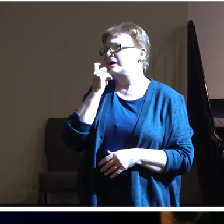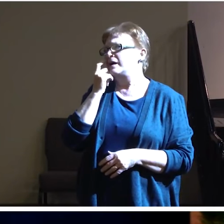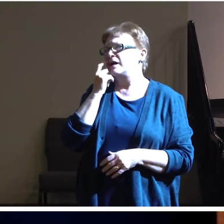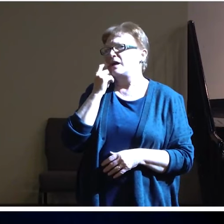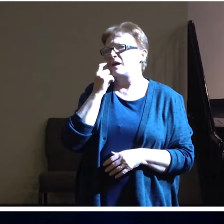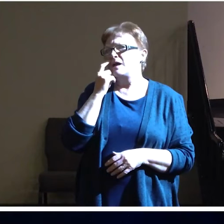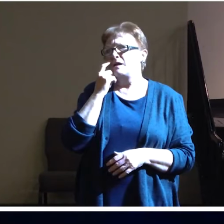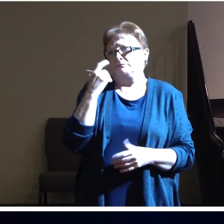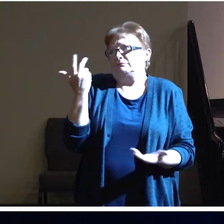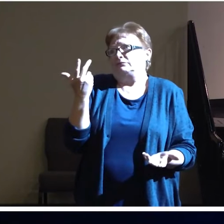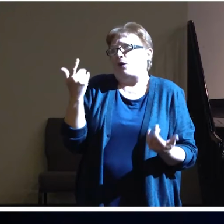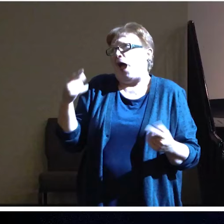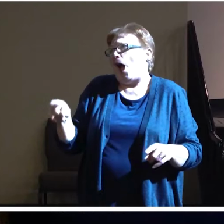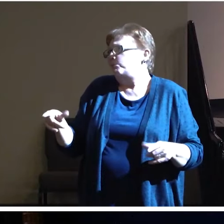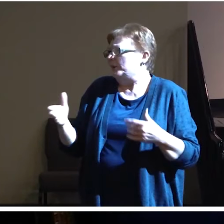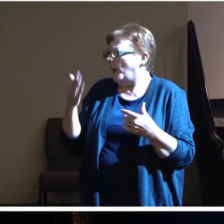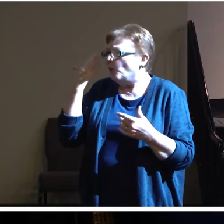It's inevitable.